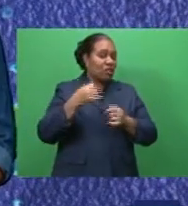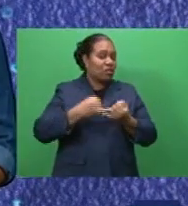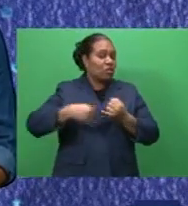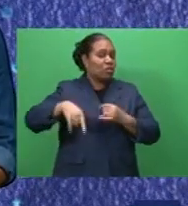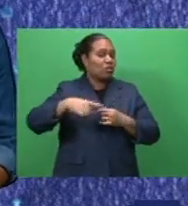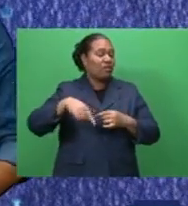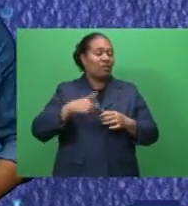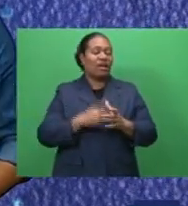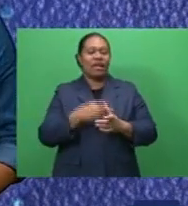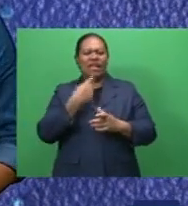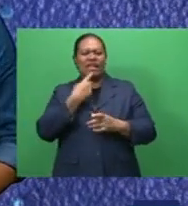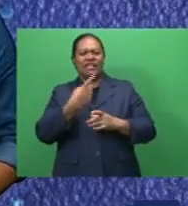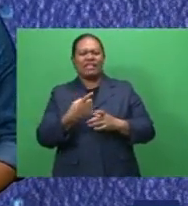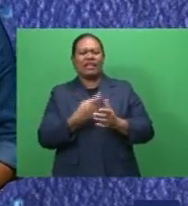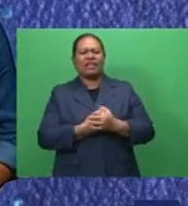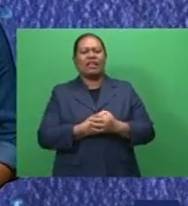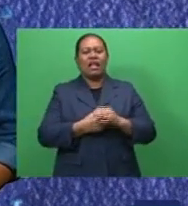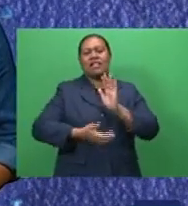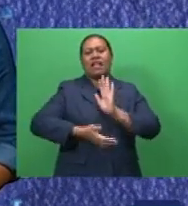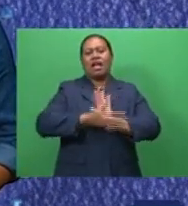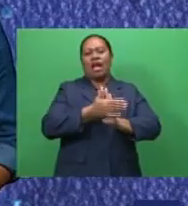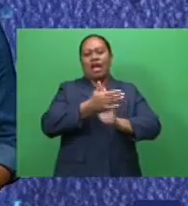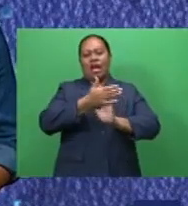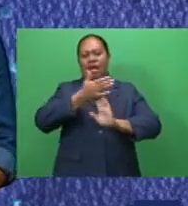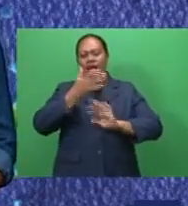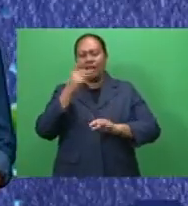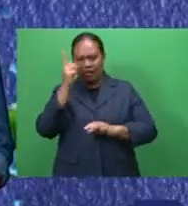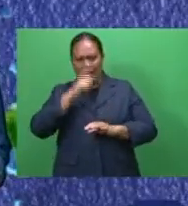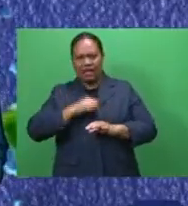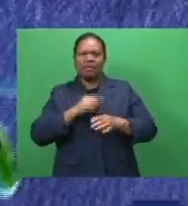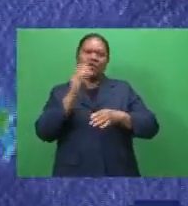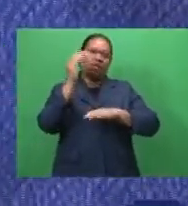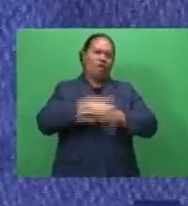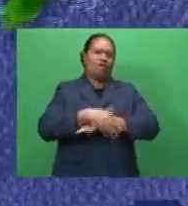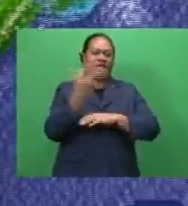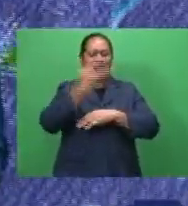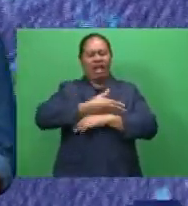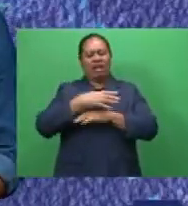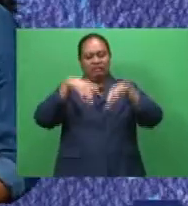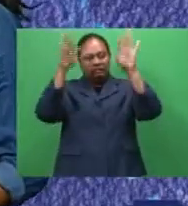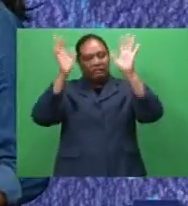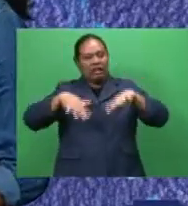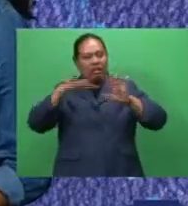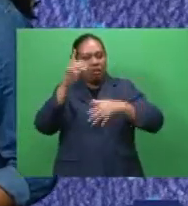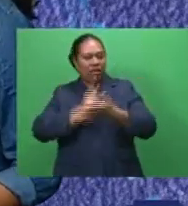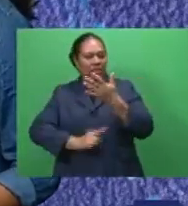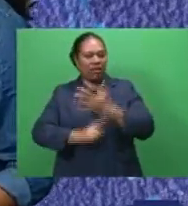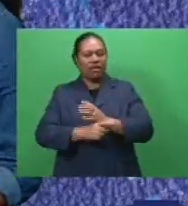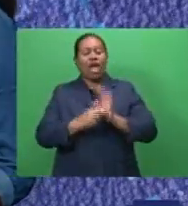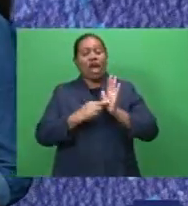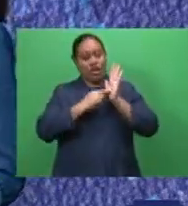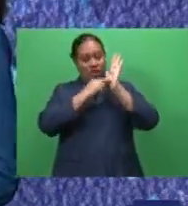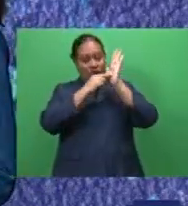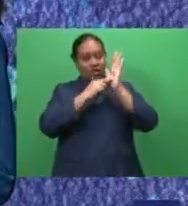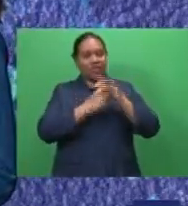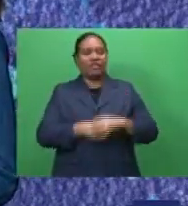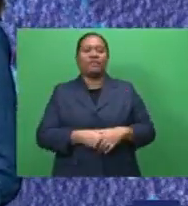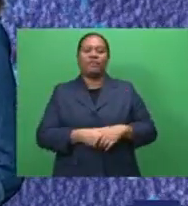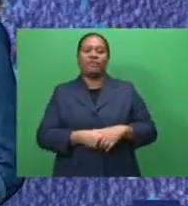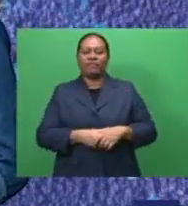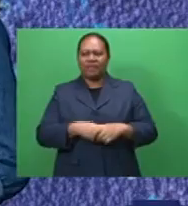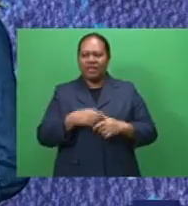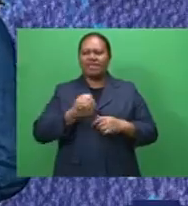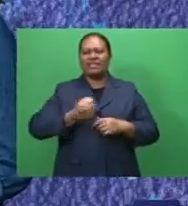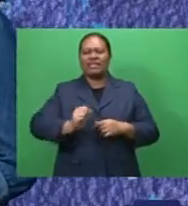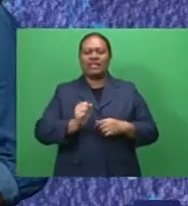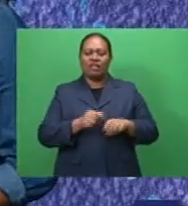cloudy spells will dominate with high possibility of overnight showers. And up north, I guess the dull gloomy spells